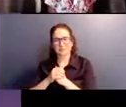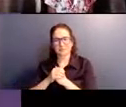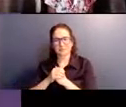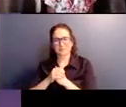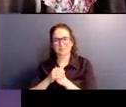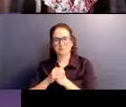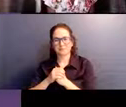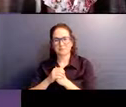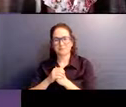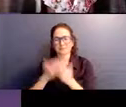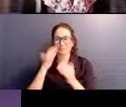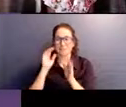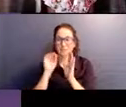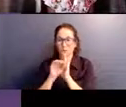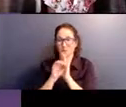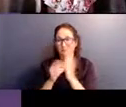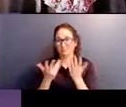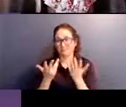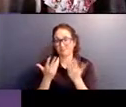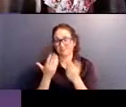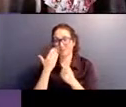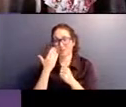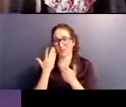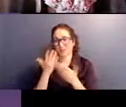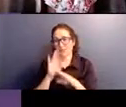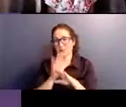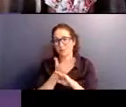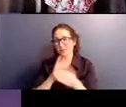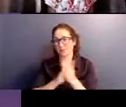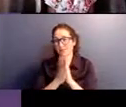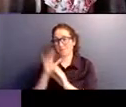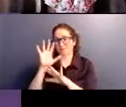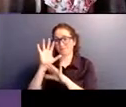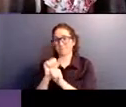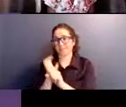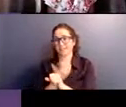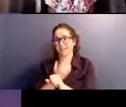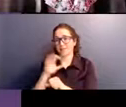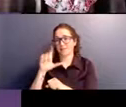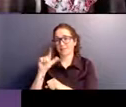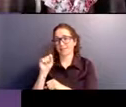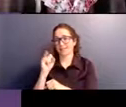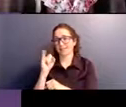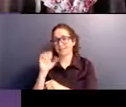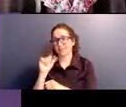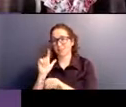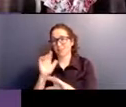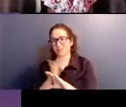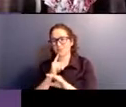You know, in New Orleans, it's the origin of the music that has become our classical music, and the preservation of